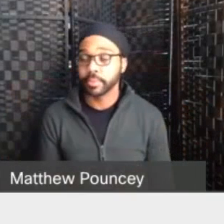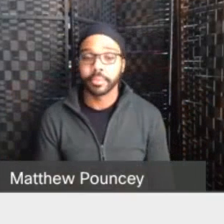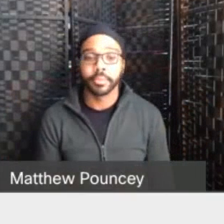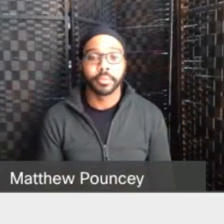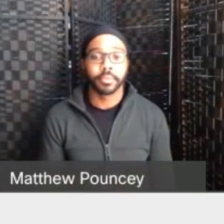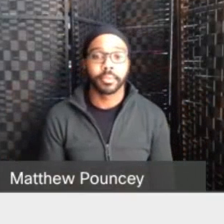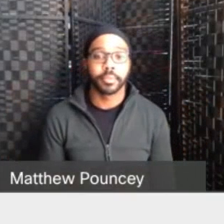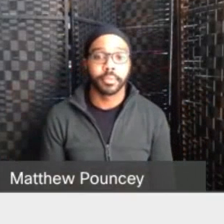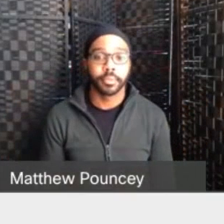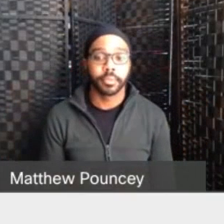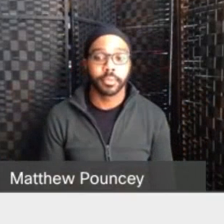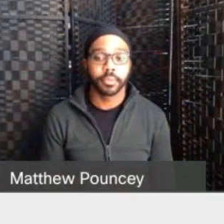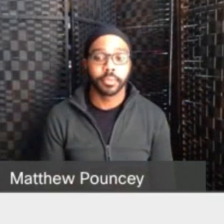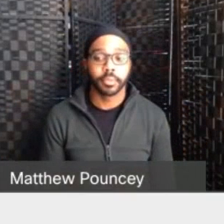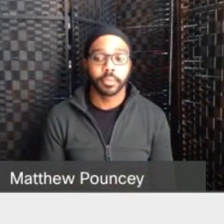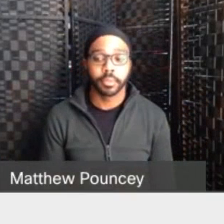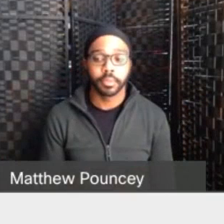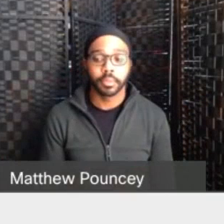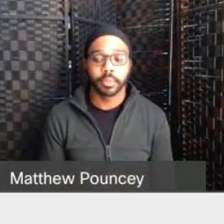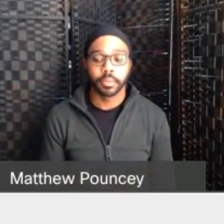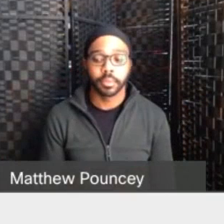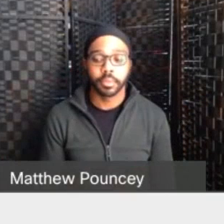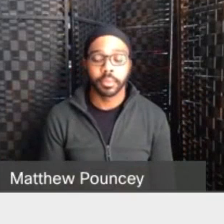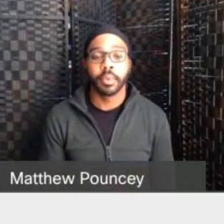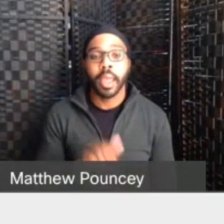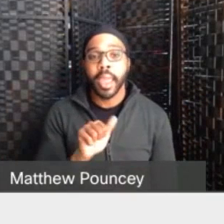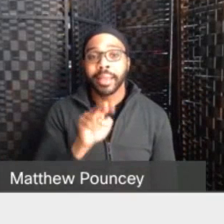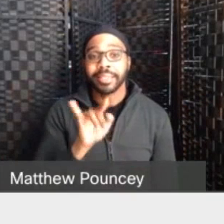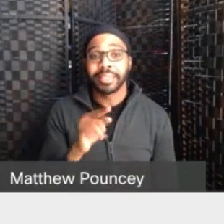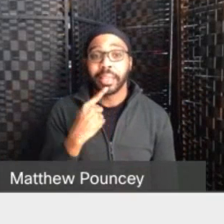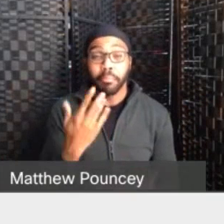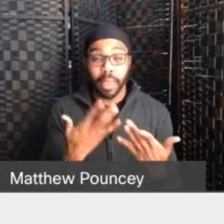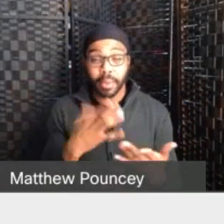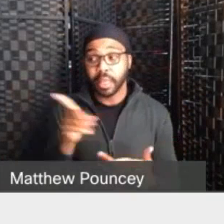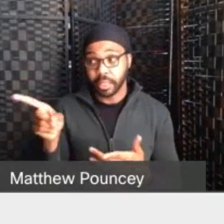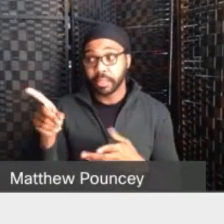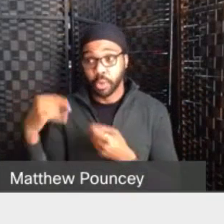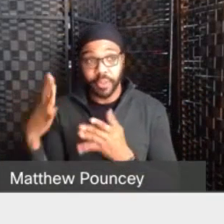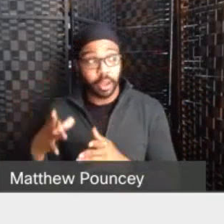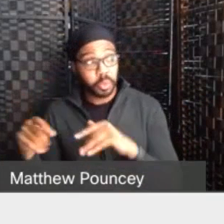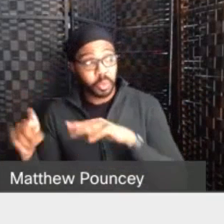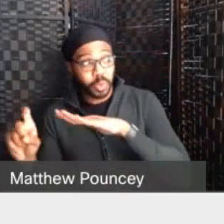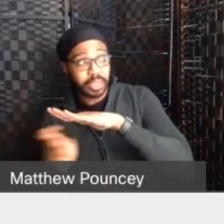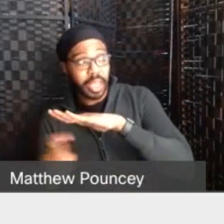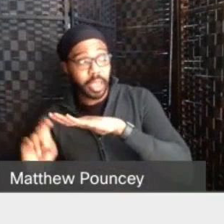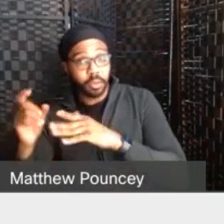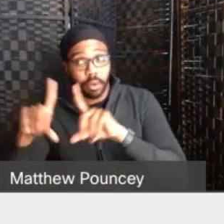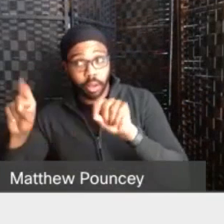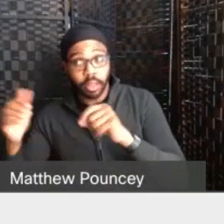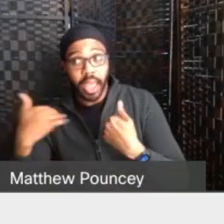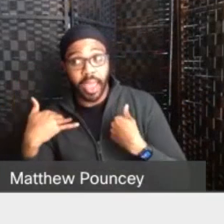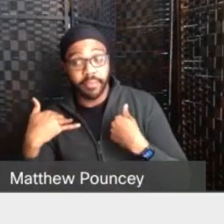if the provider could scan the document that they do have and email it to